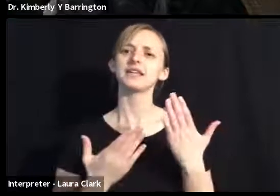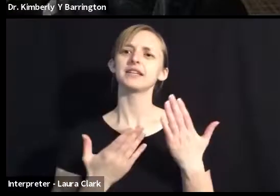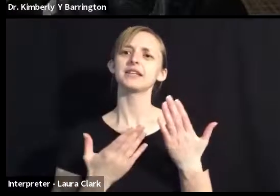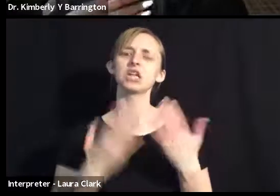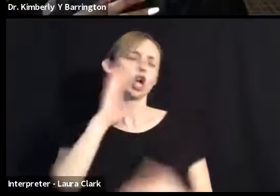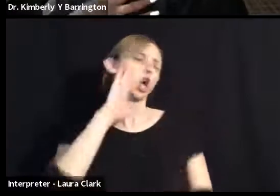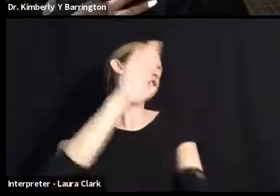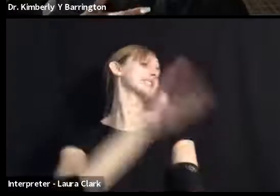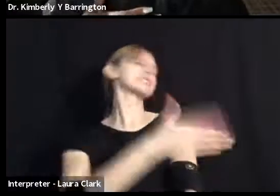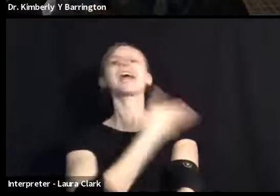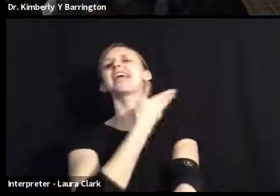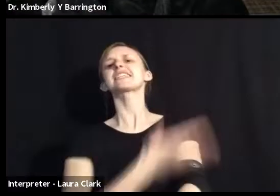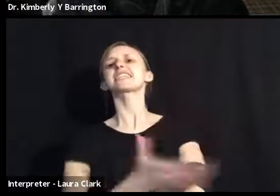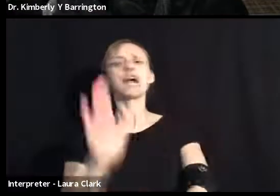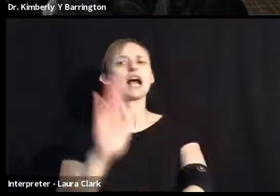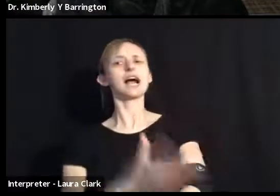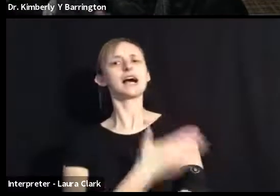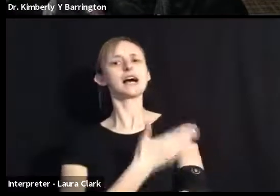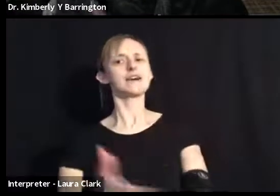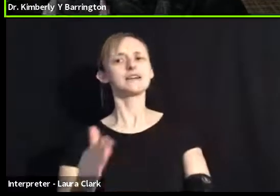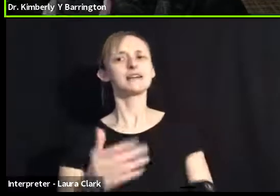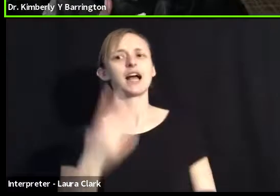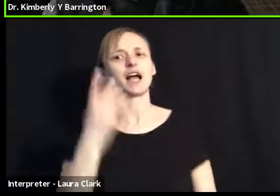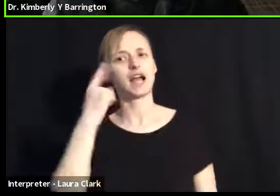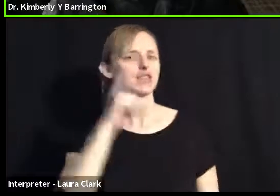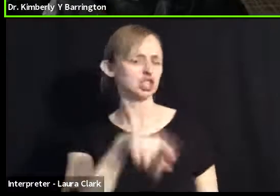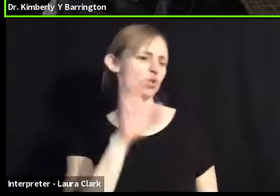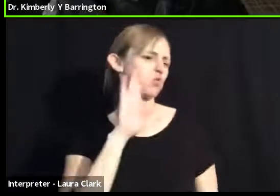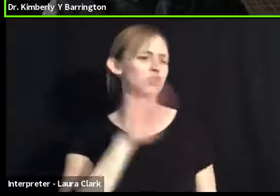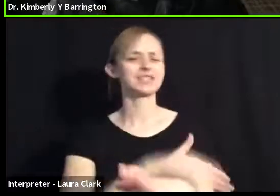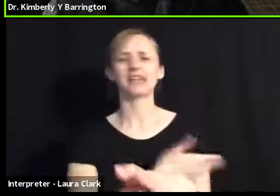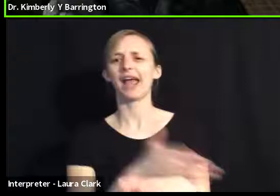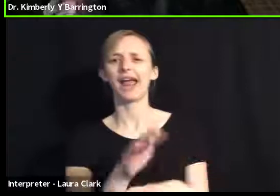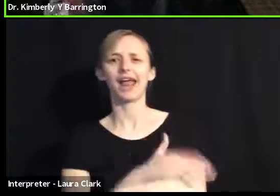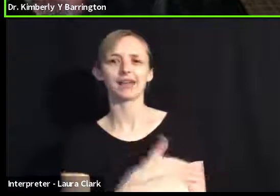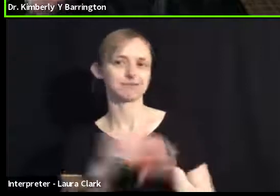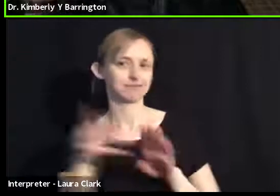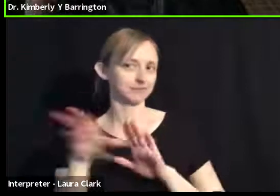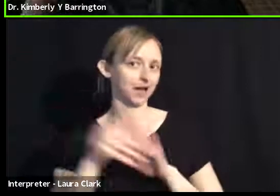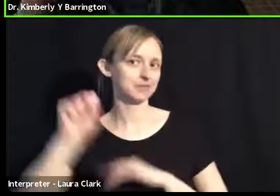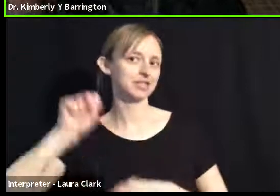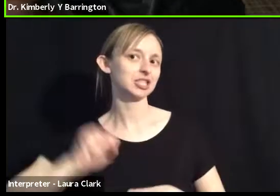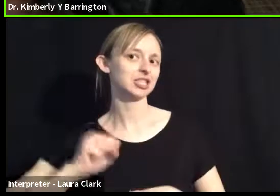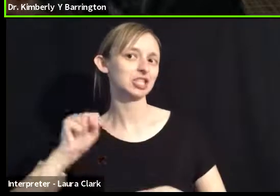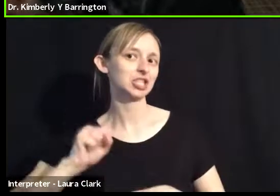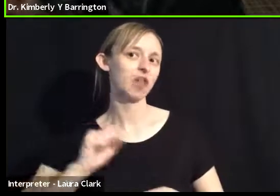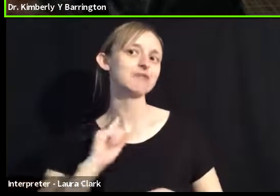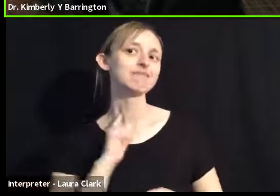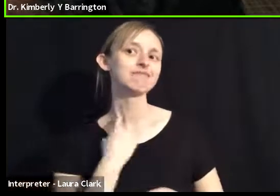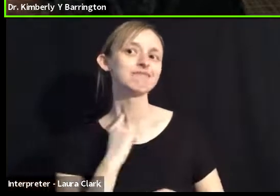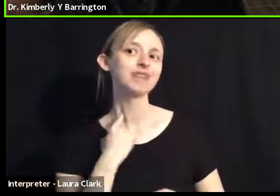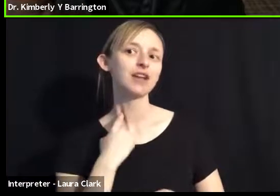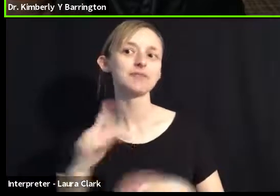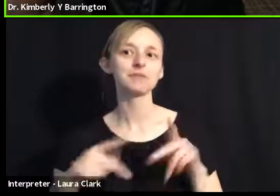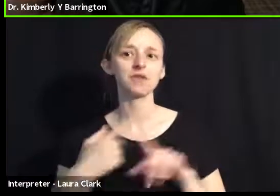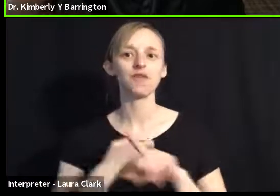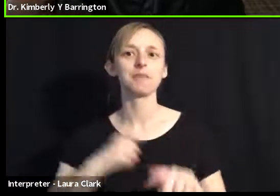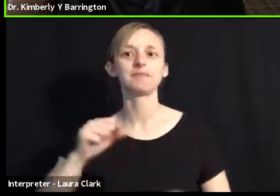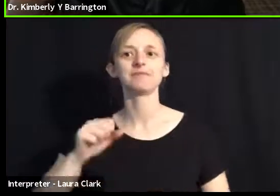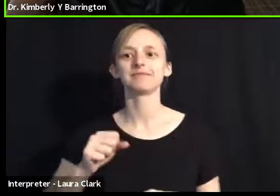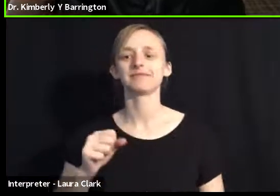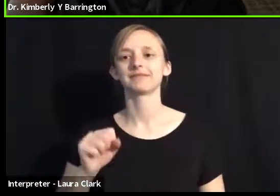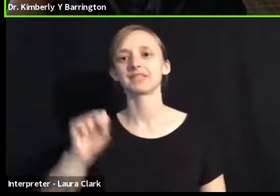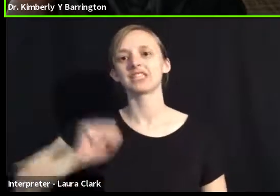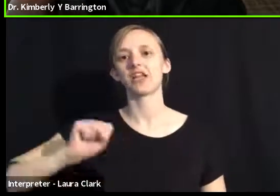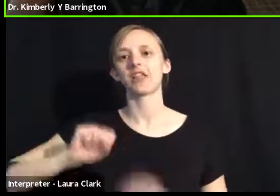My God. I just feel like she could just sing, you know? How many of y'all raise your hands? Come on, y'all, raise your hands if you